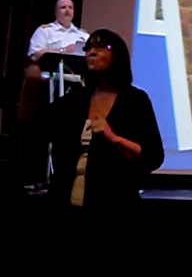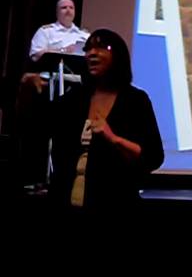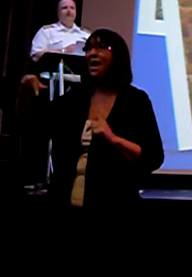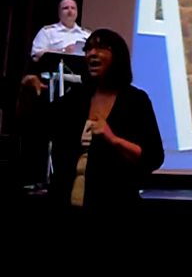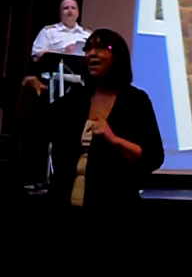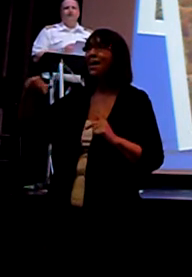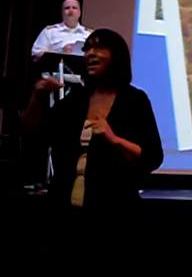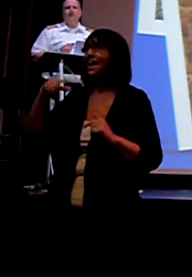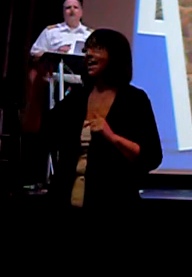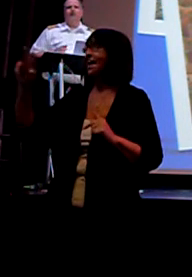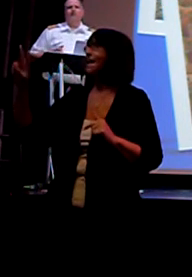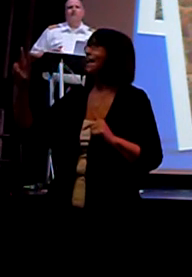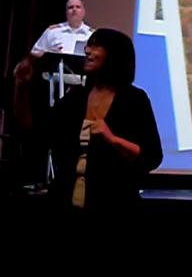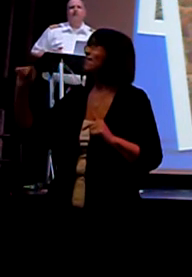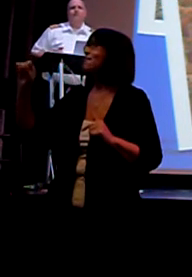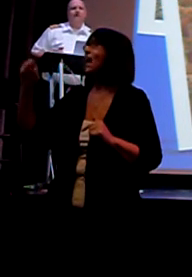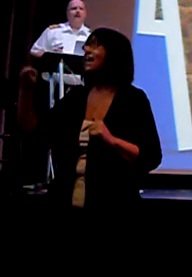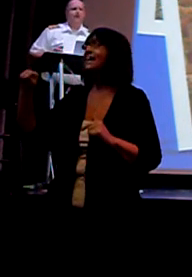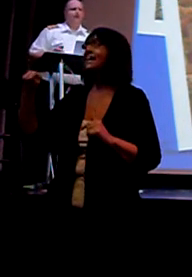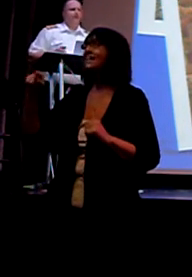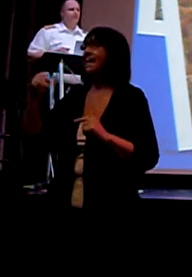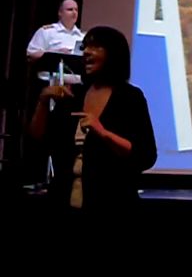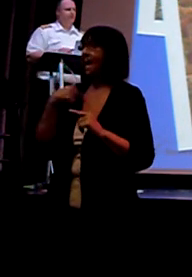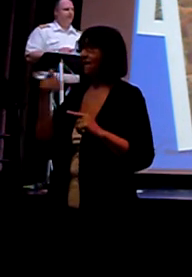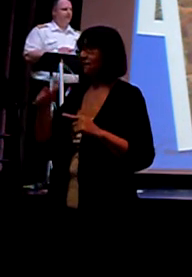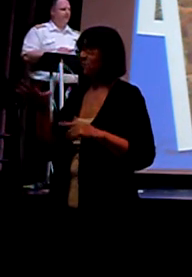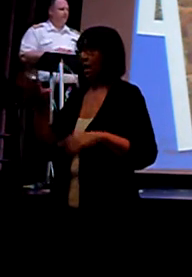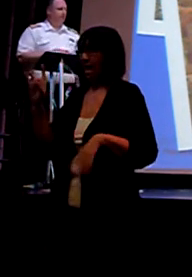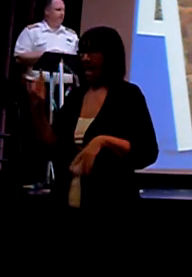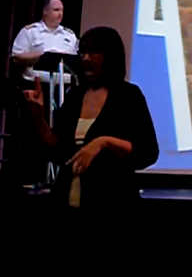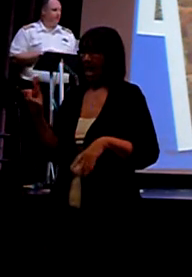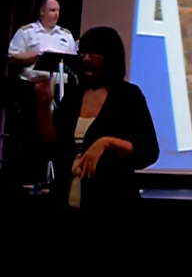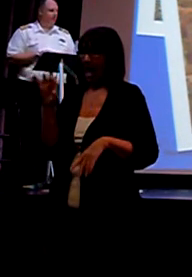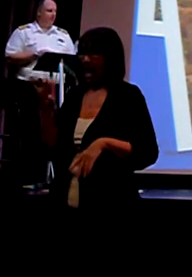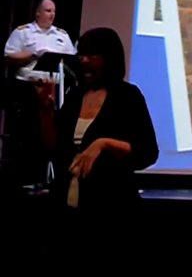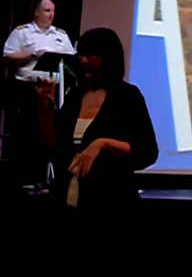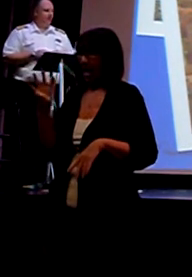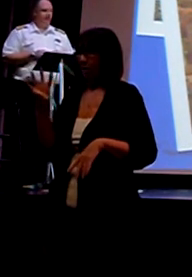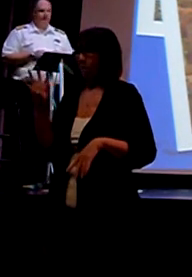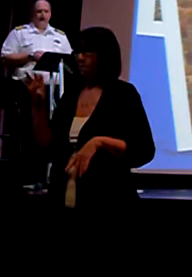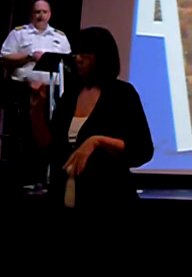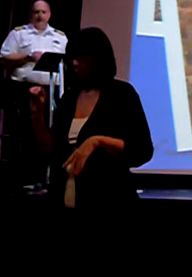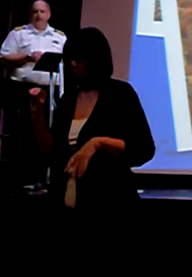the Vatican State has about 840